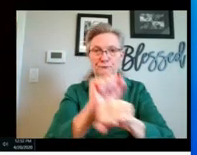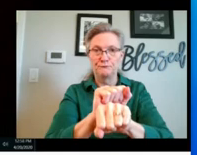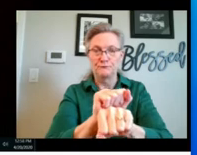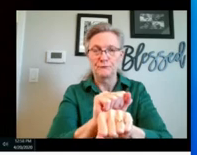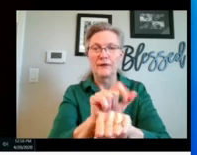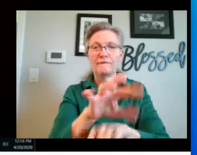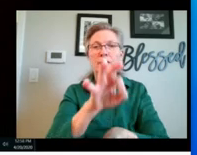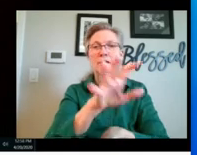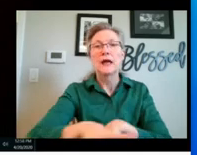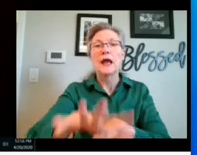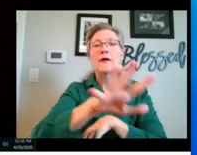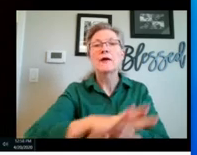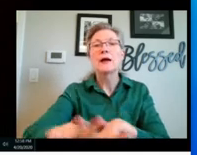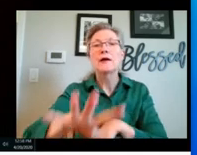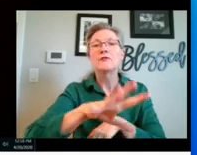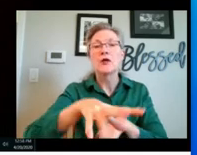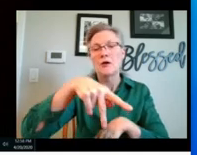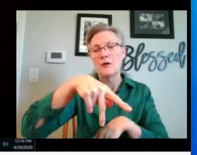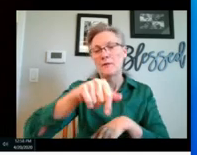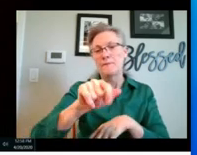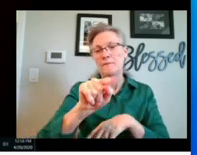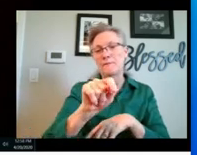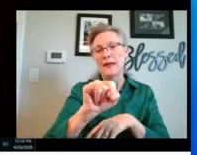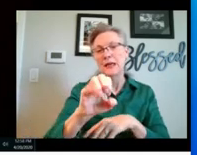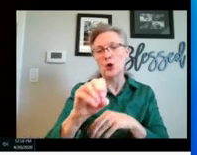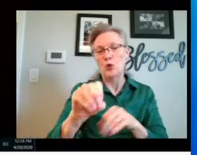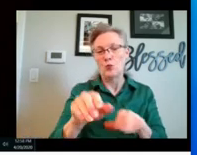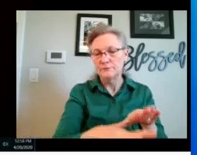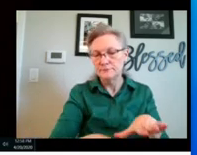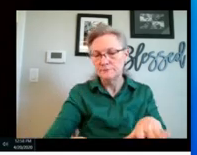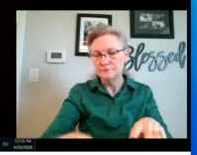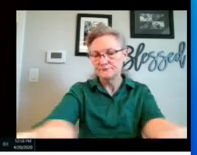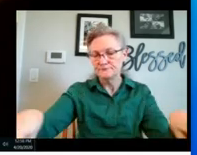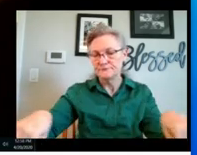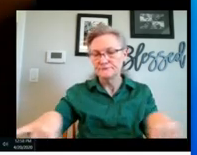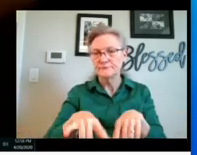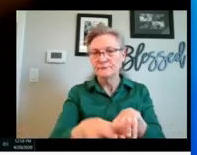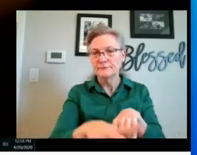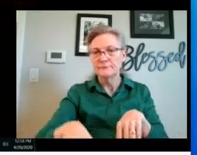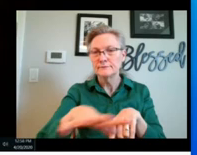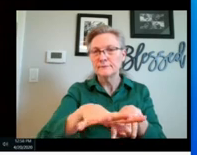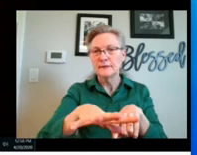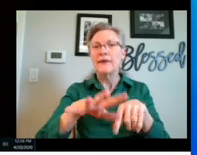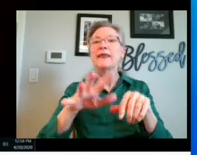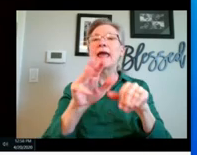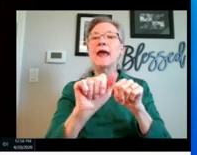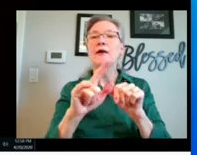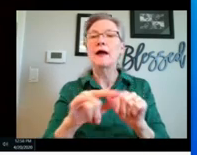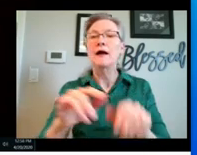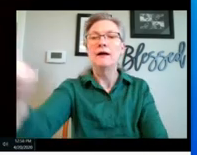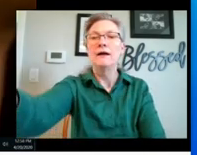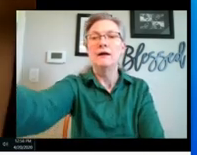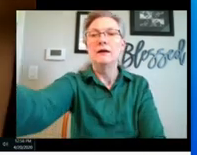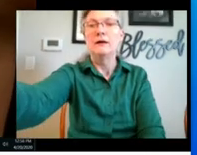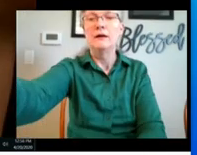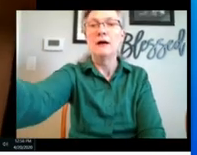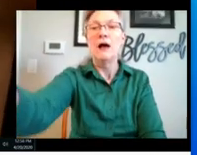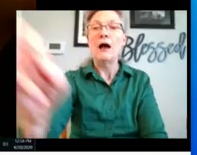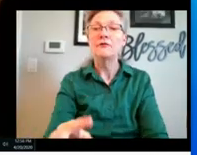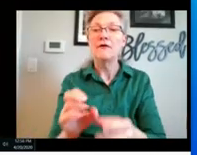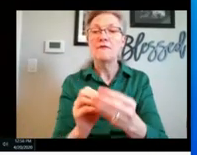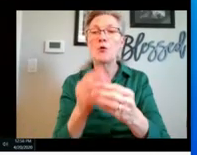the area of the patio, and we're gonna find the area of the fountain. Right? We'll subtract the area of the fountain from the